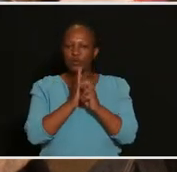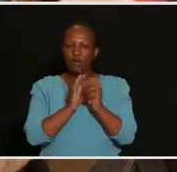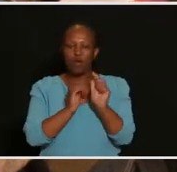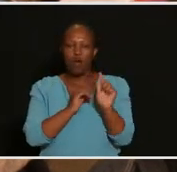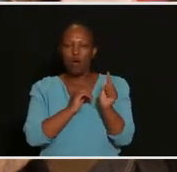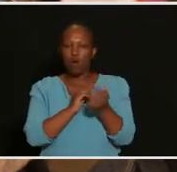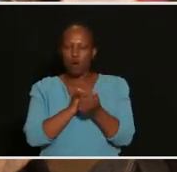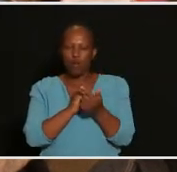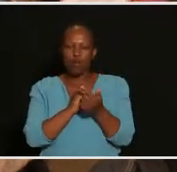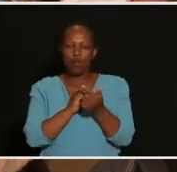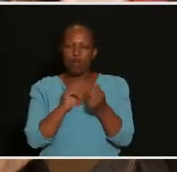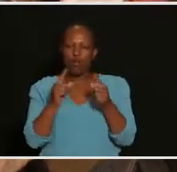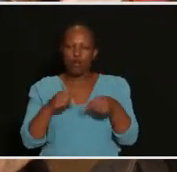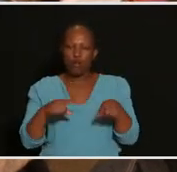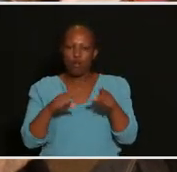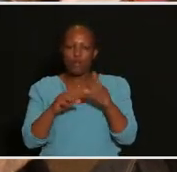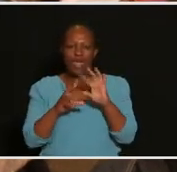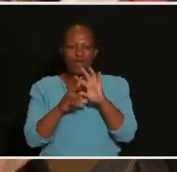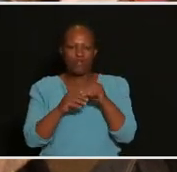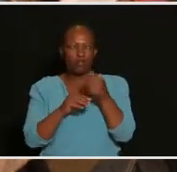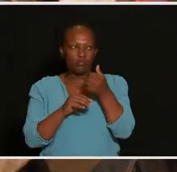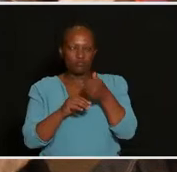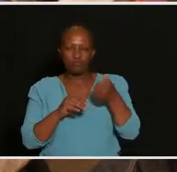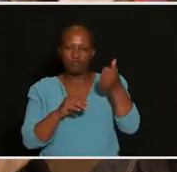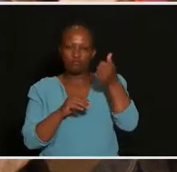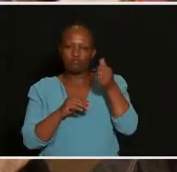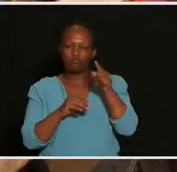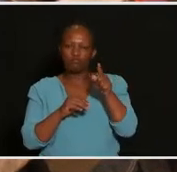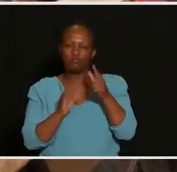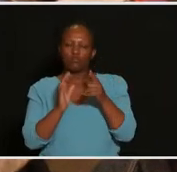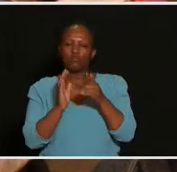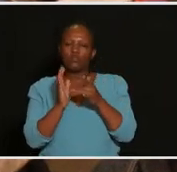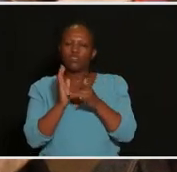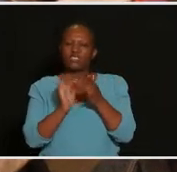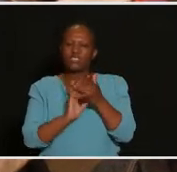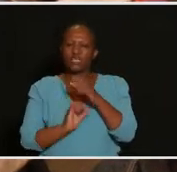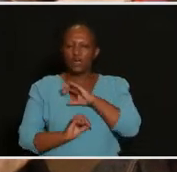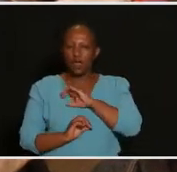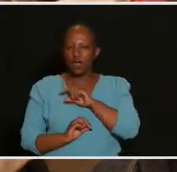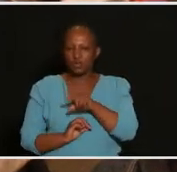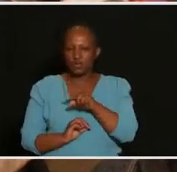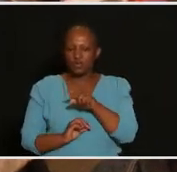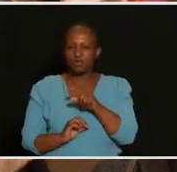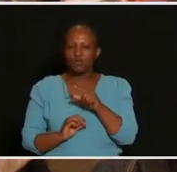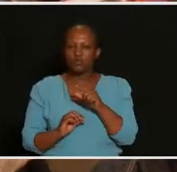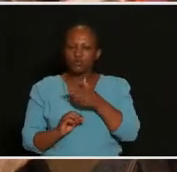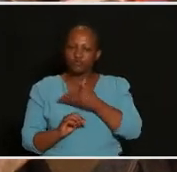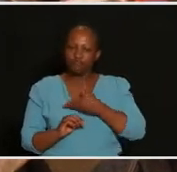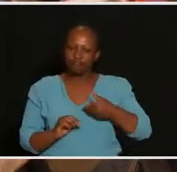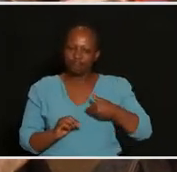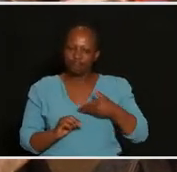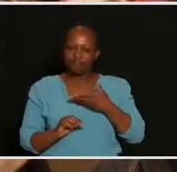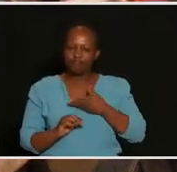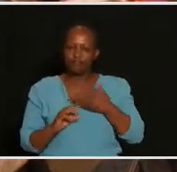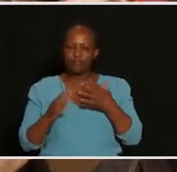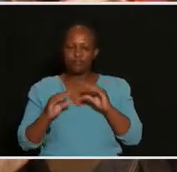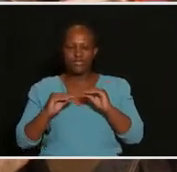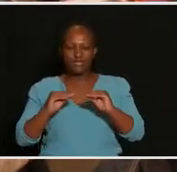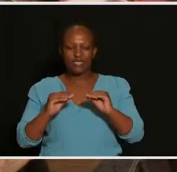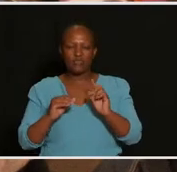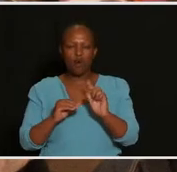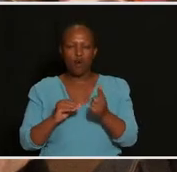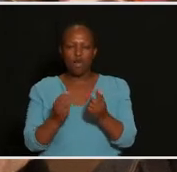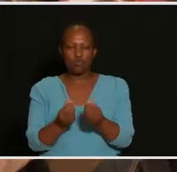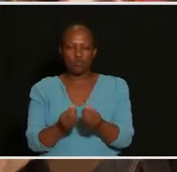belong under the authority of Christ and parents are obliged to teach their children and integrate a Christian viewed